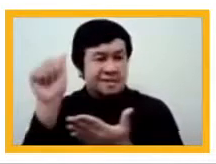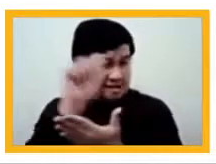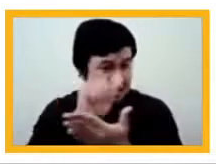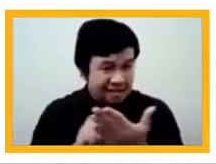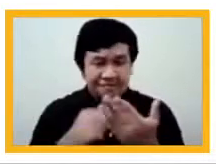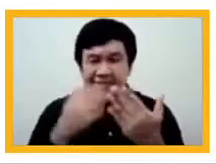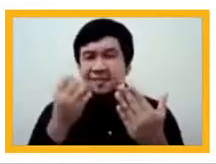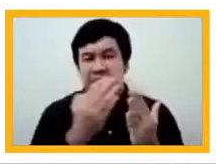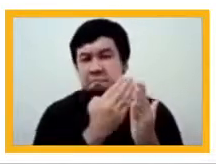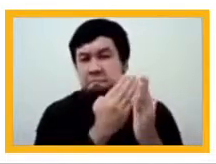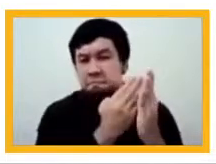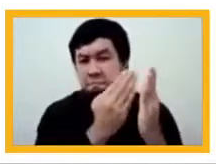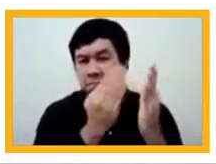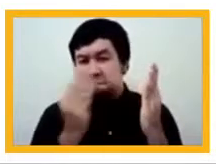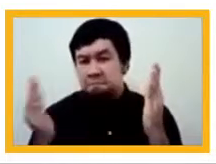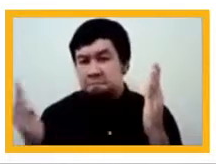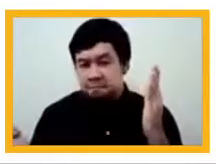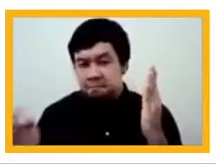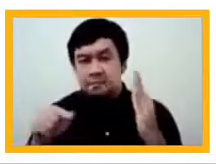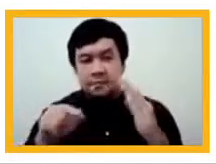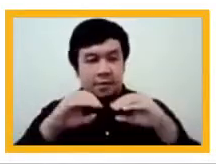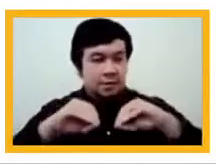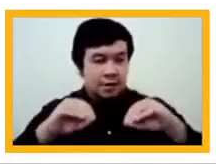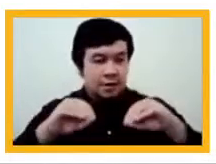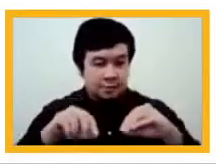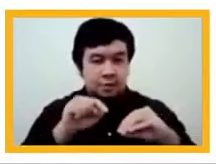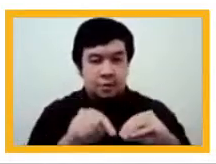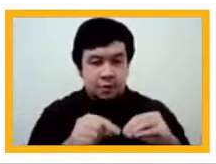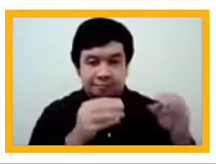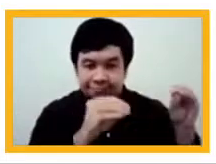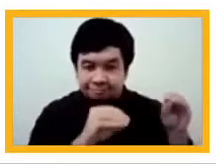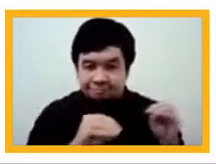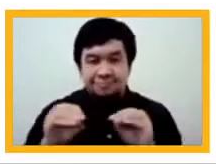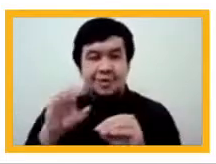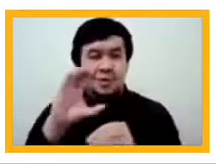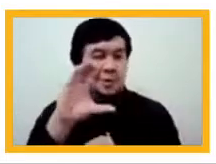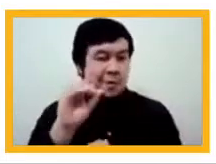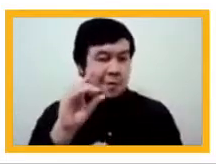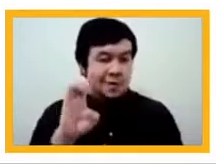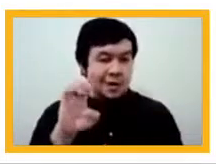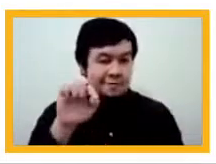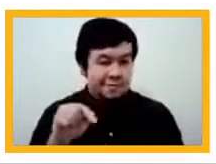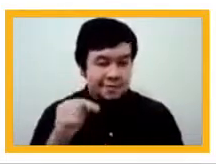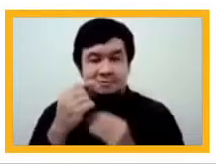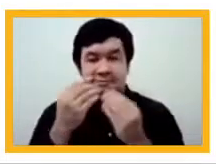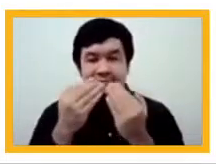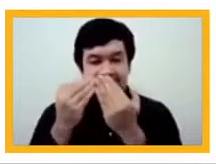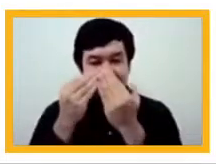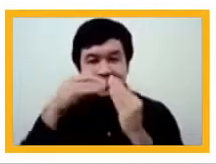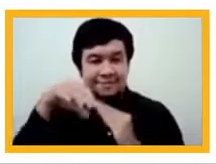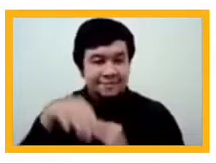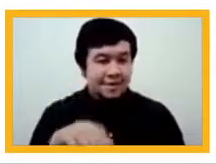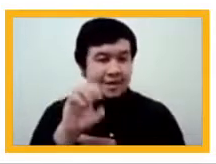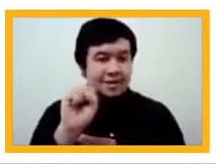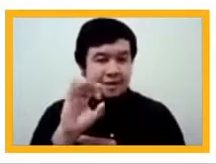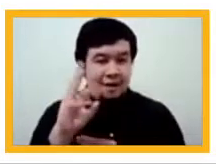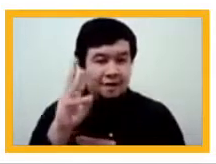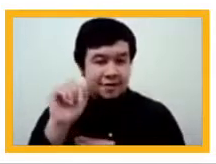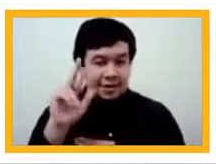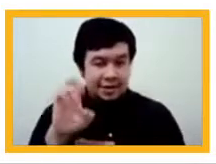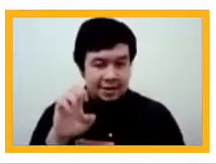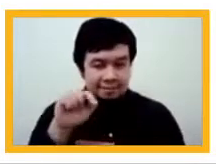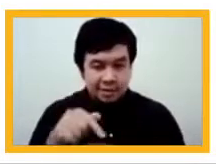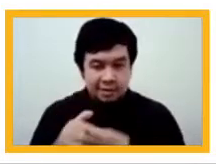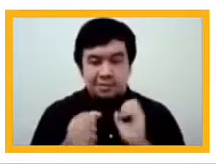20,000 students in all major learn basic coding skill and AI and software skills.